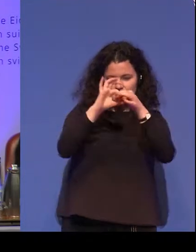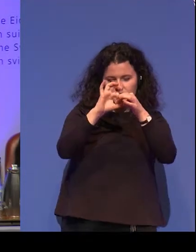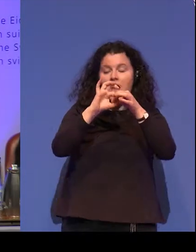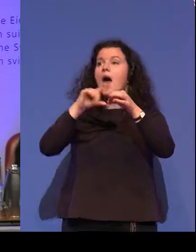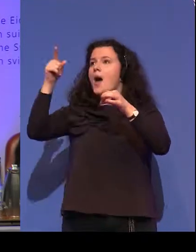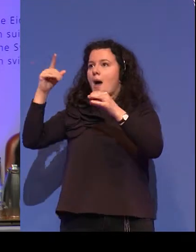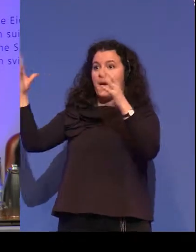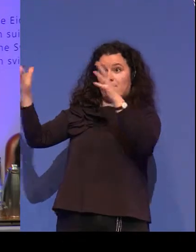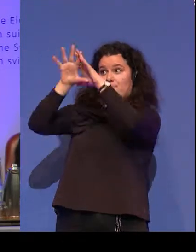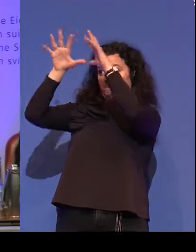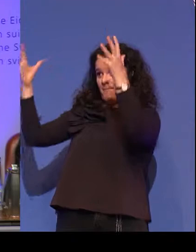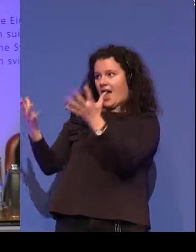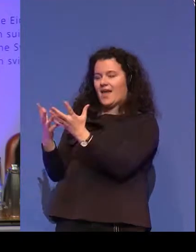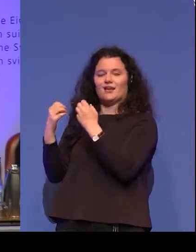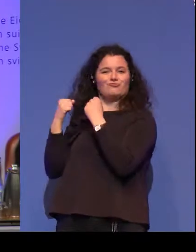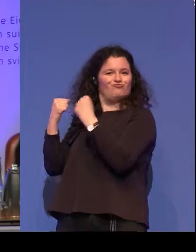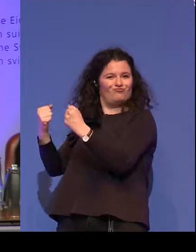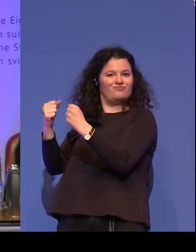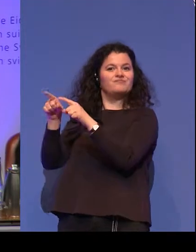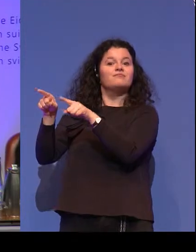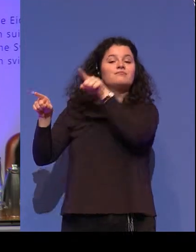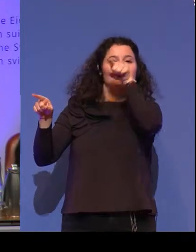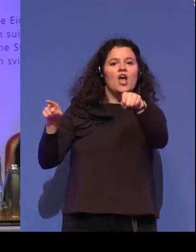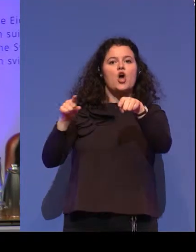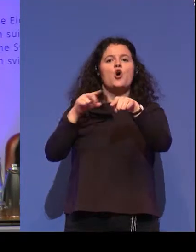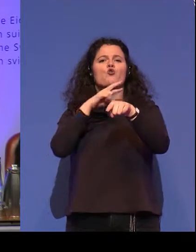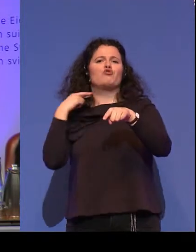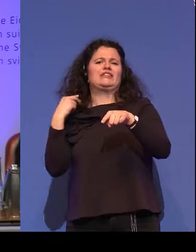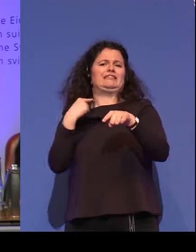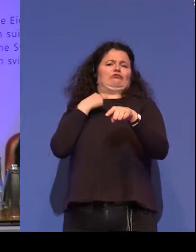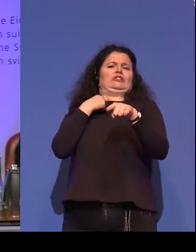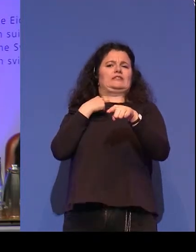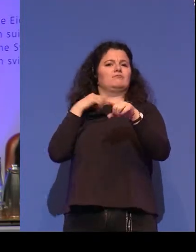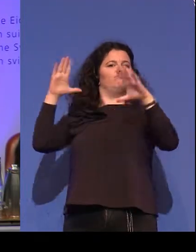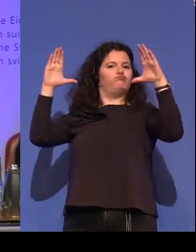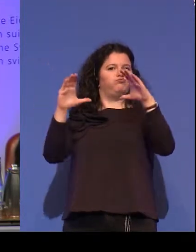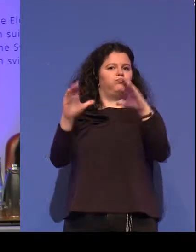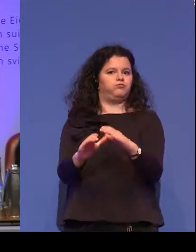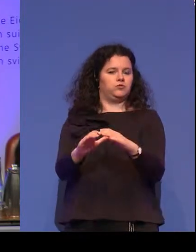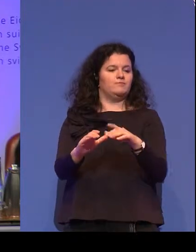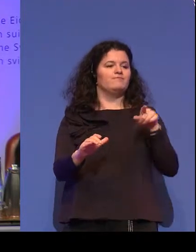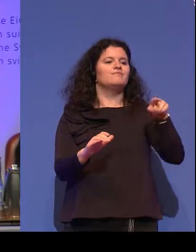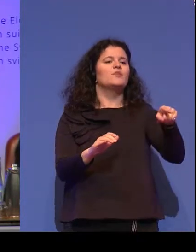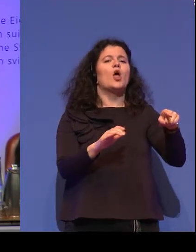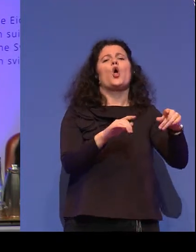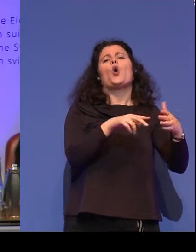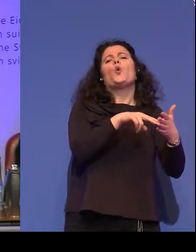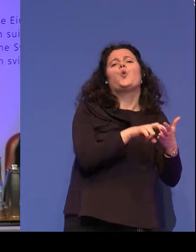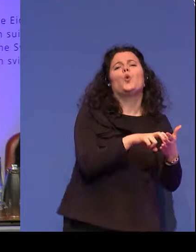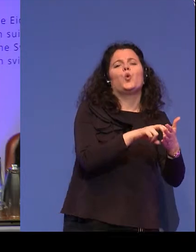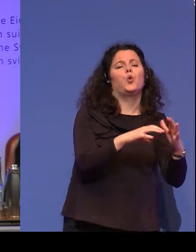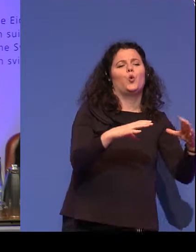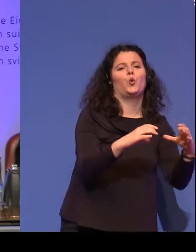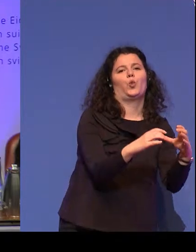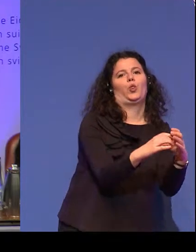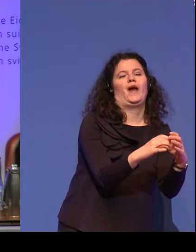health, reduce risk in every single sector, and empower those typically left out of the recovery and the